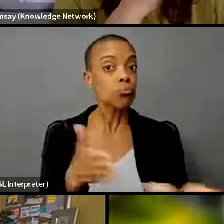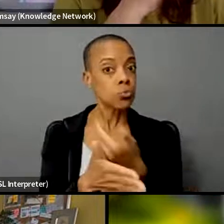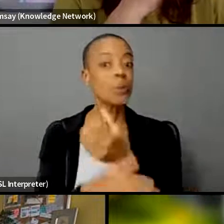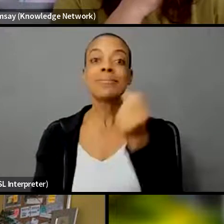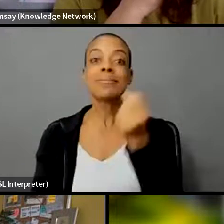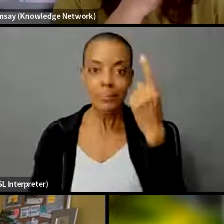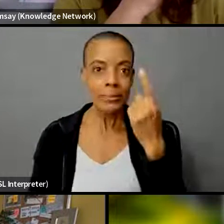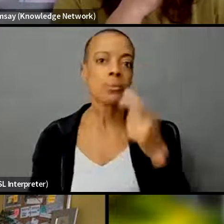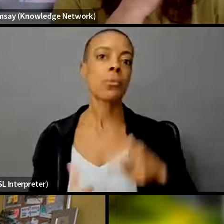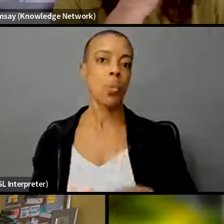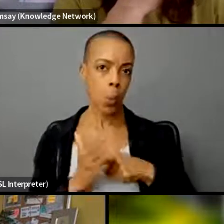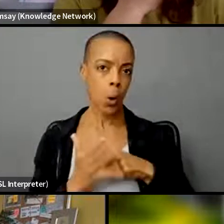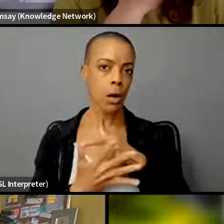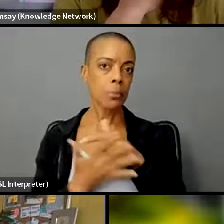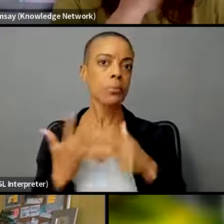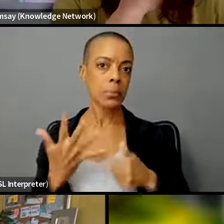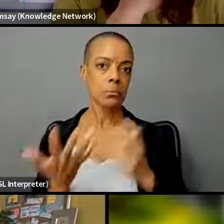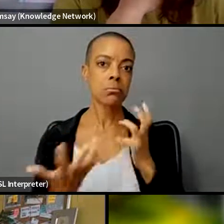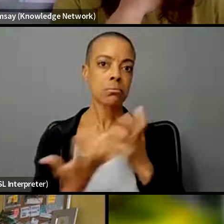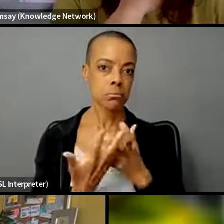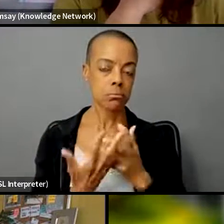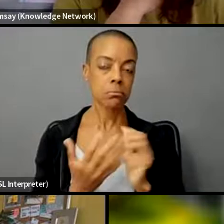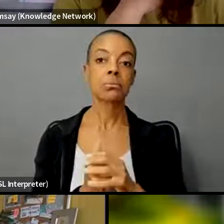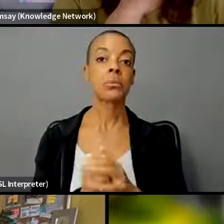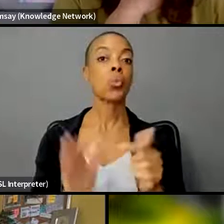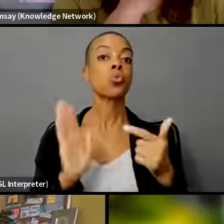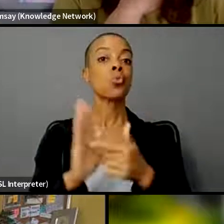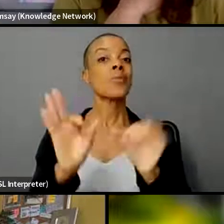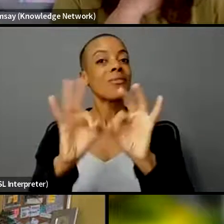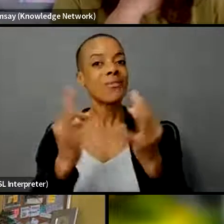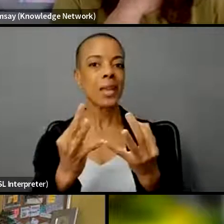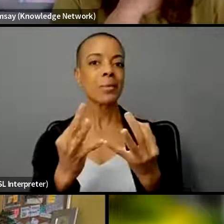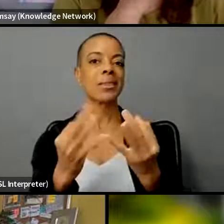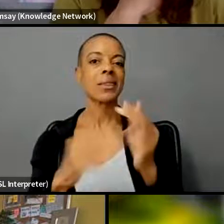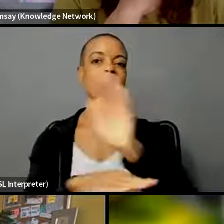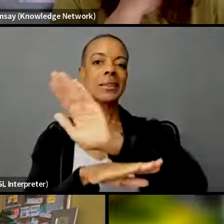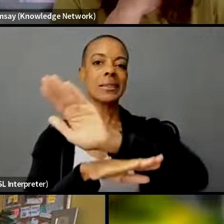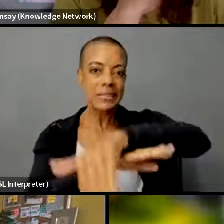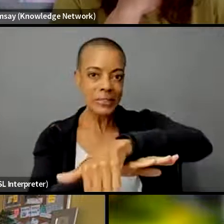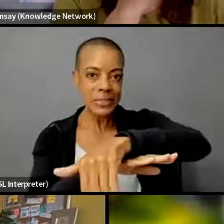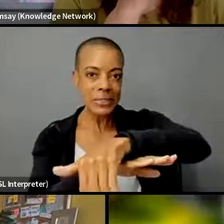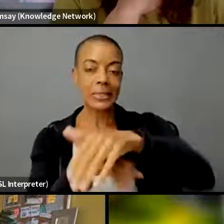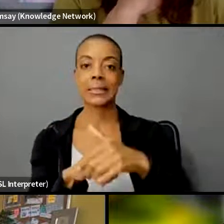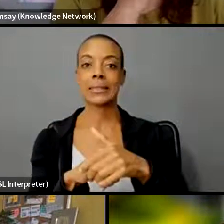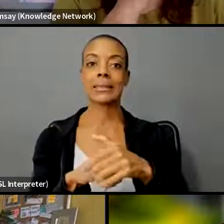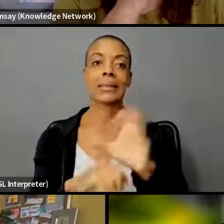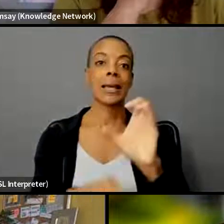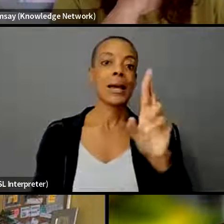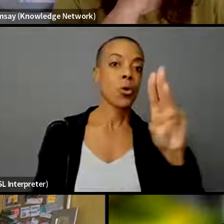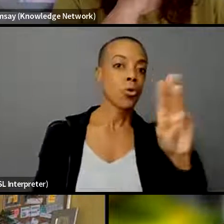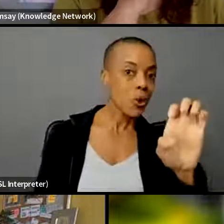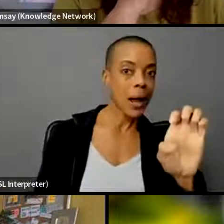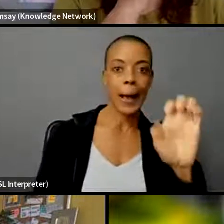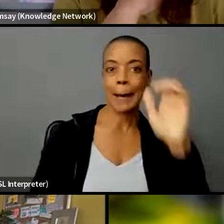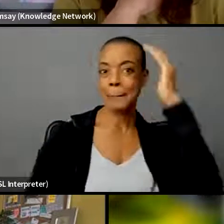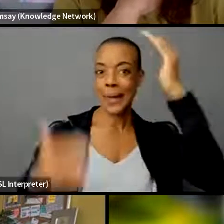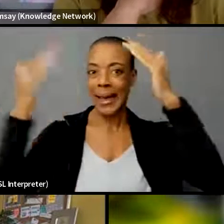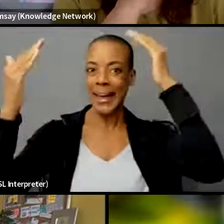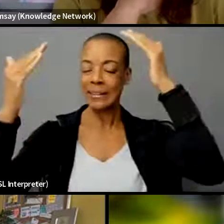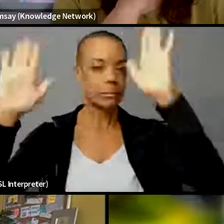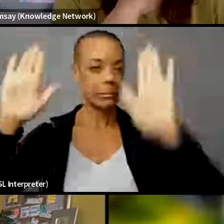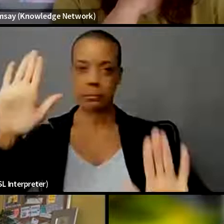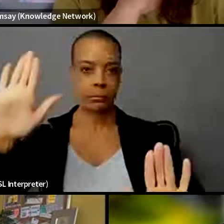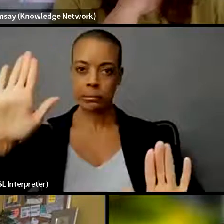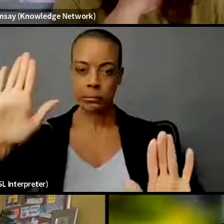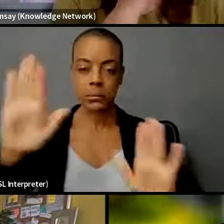standards. We are shown in family prime time on TV, so that means no crime or adult-themed stories. We're